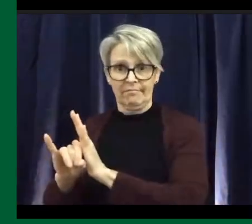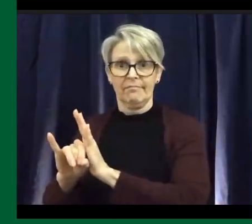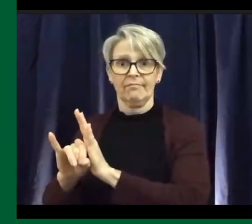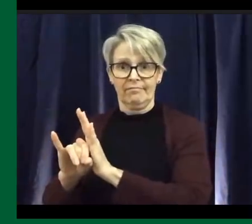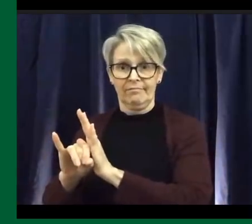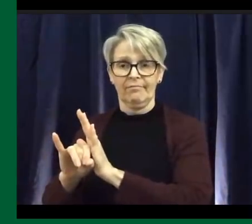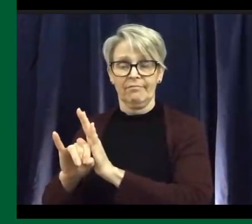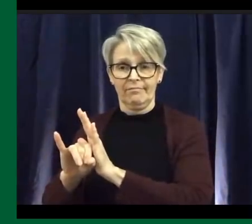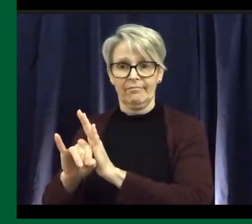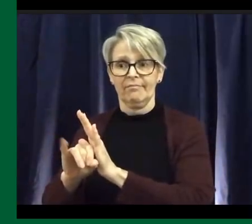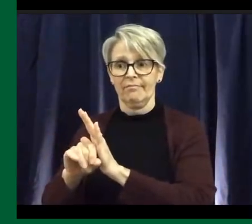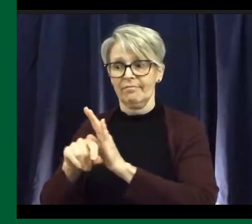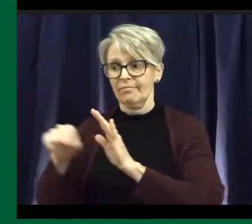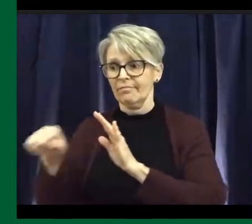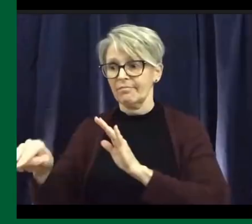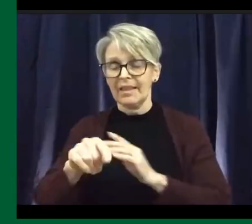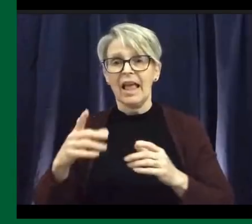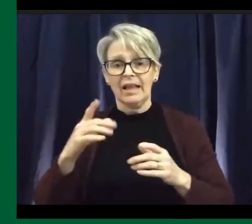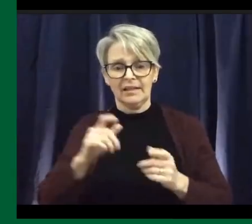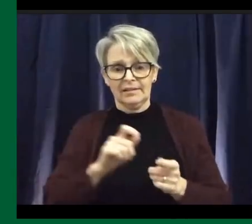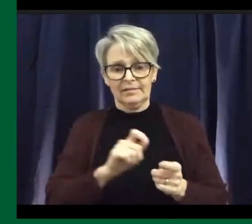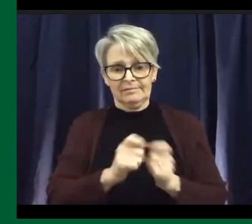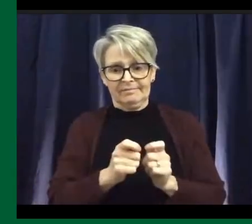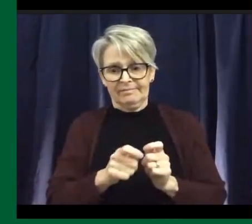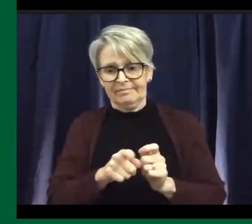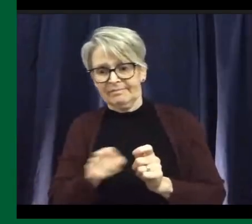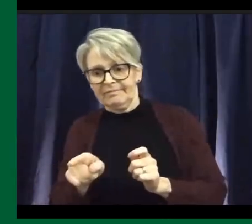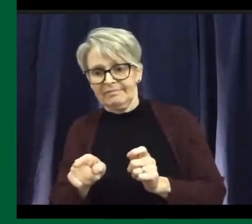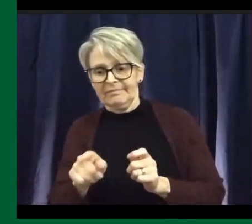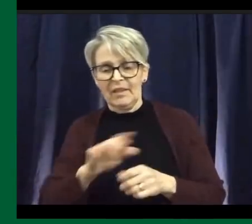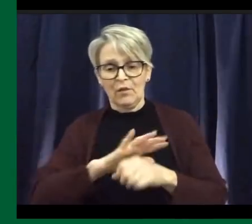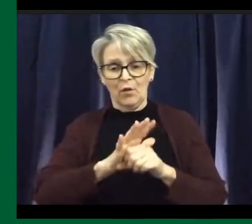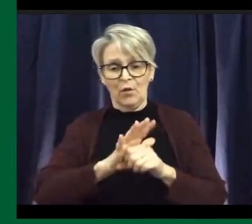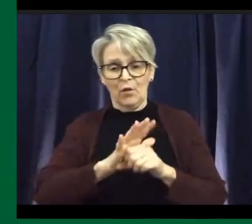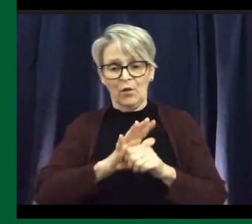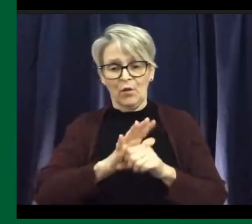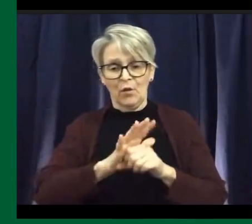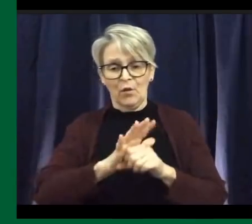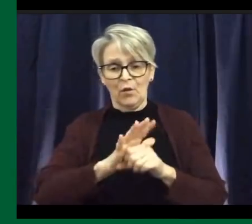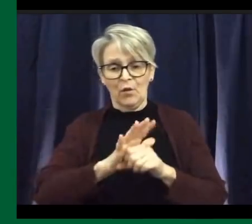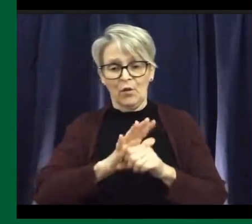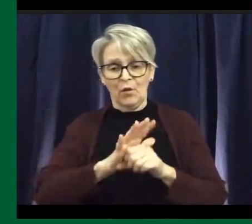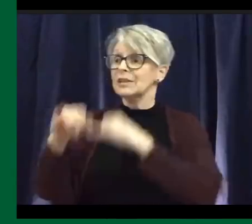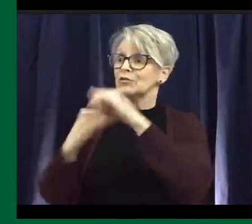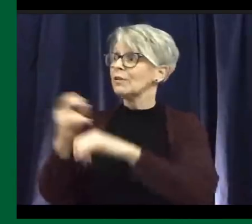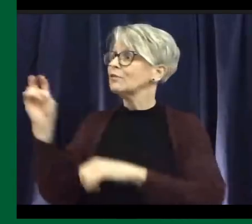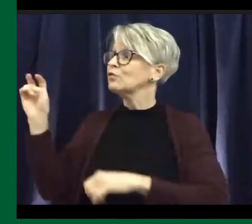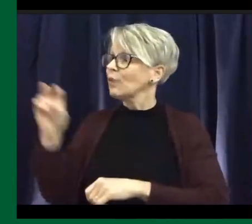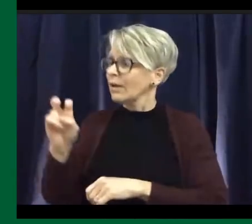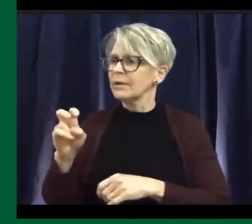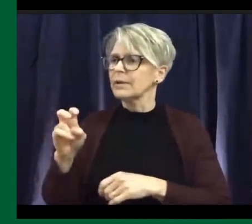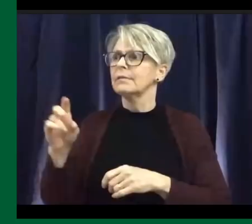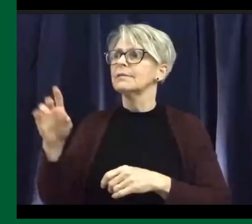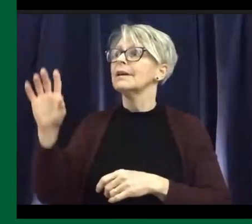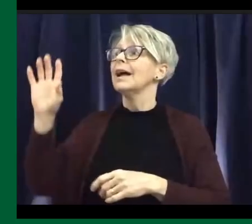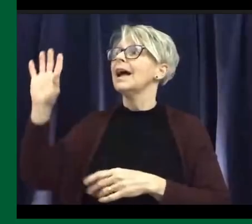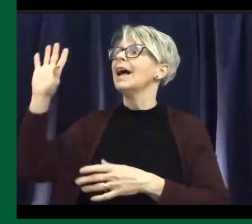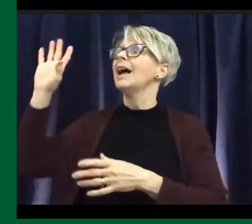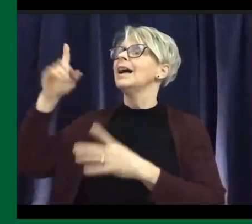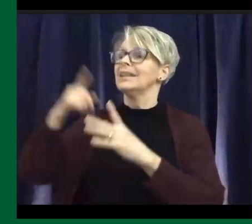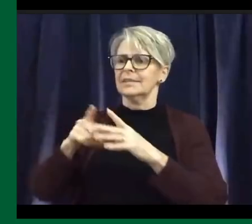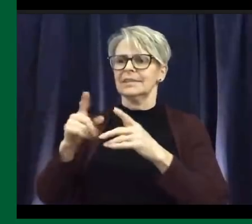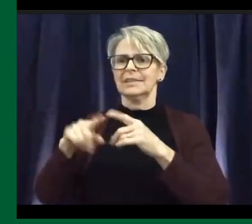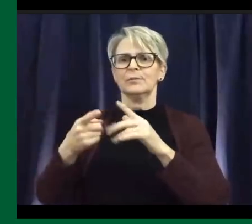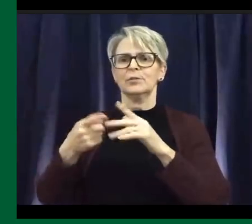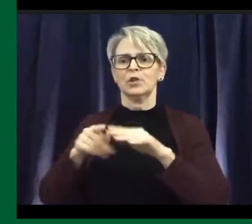isolations of variants of concern, not just linked to international travel, but showing some initial start of community